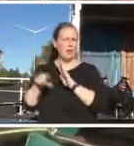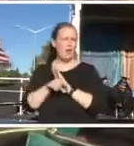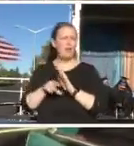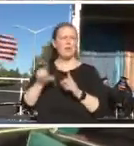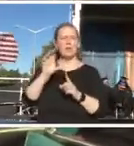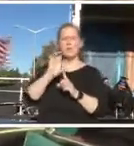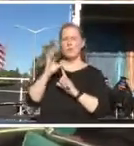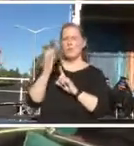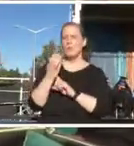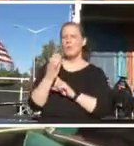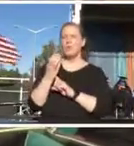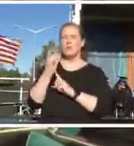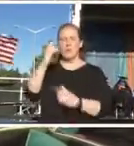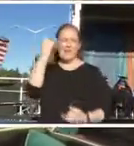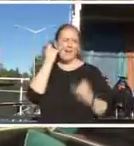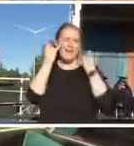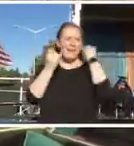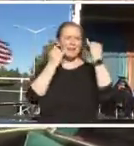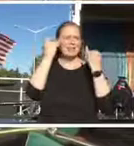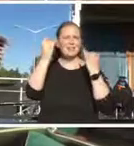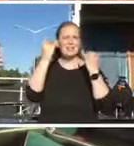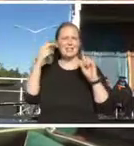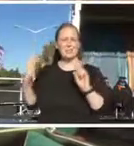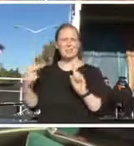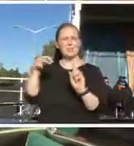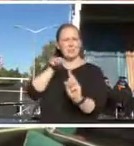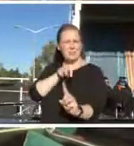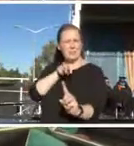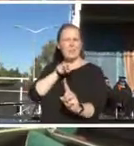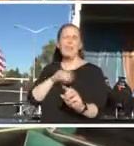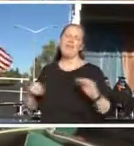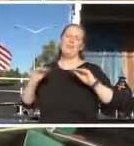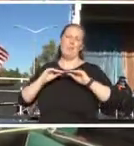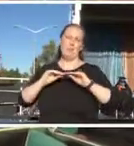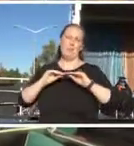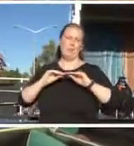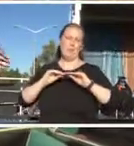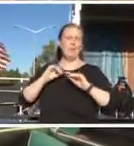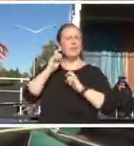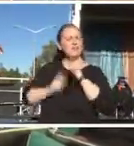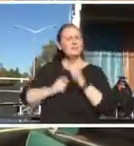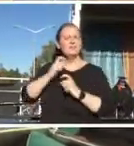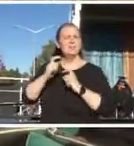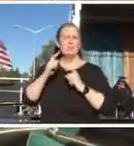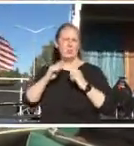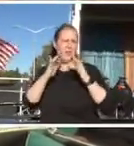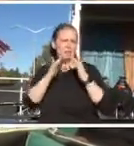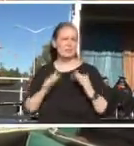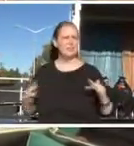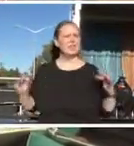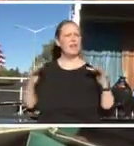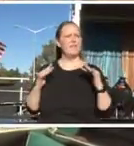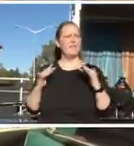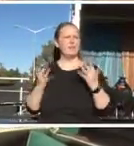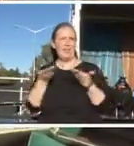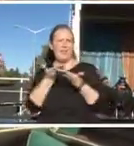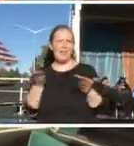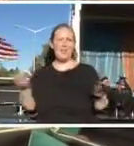cultures, ideas, perspectives, and more that contribute to the diversity that is